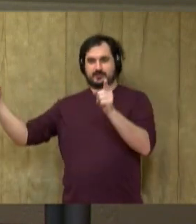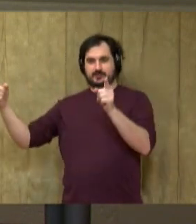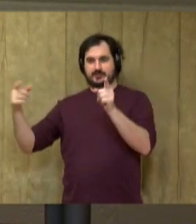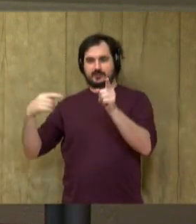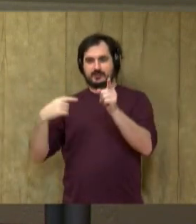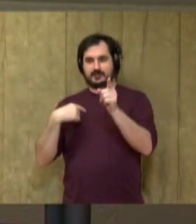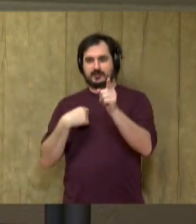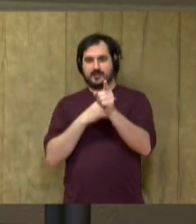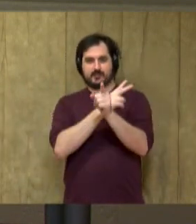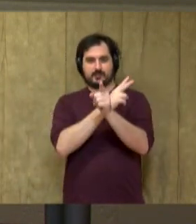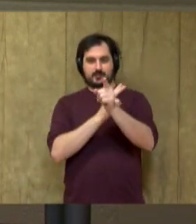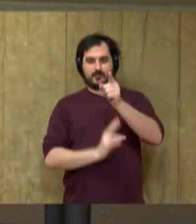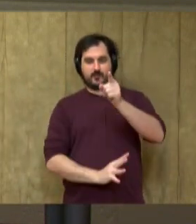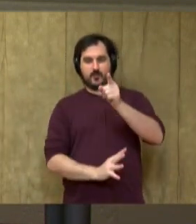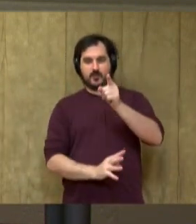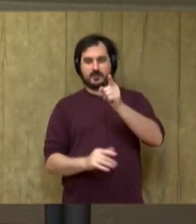2/4,